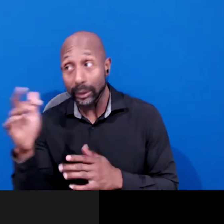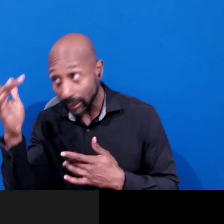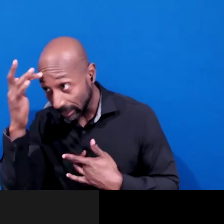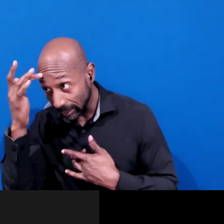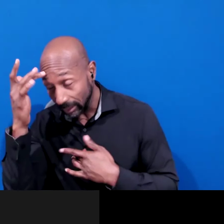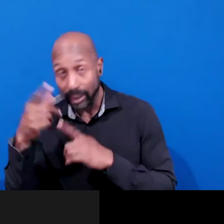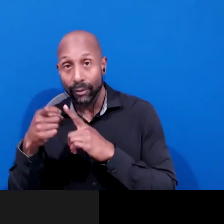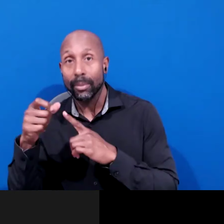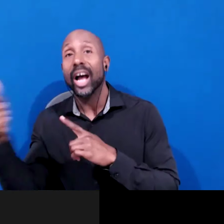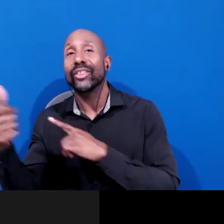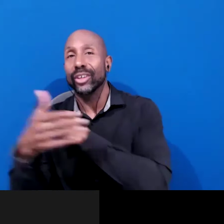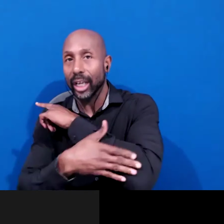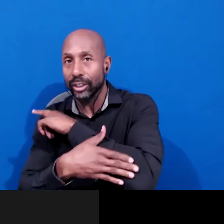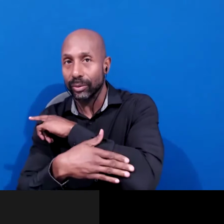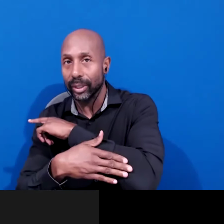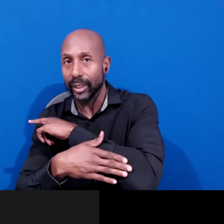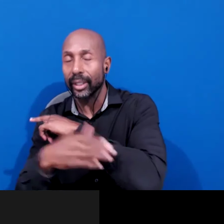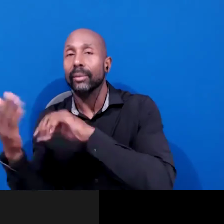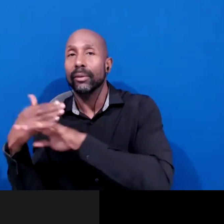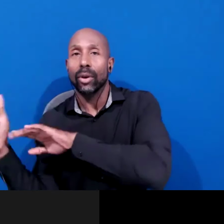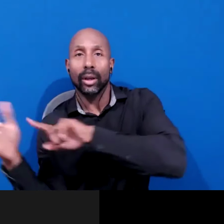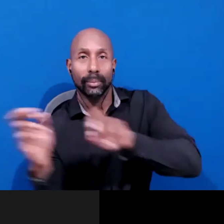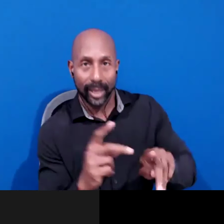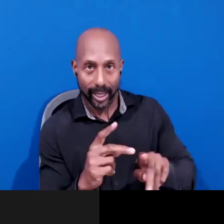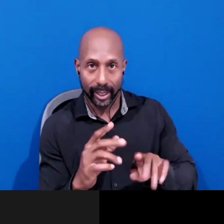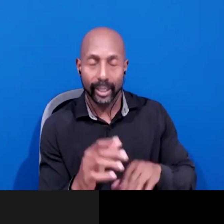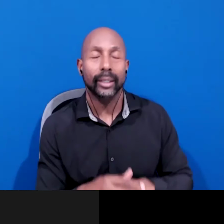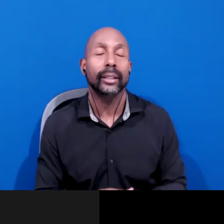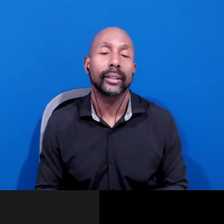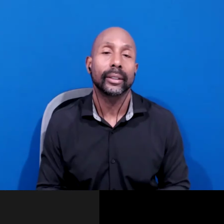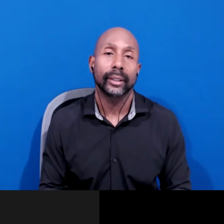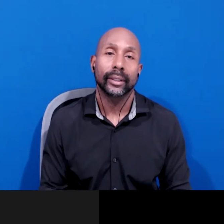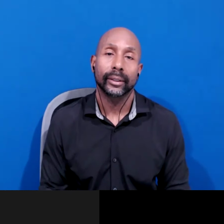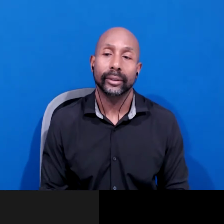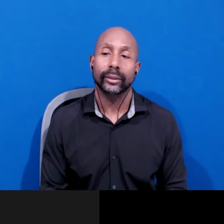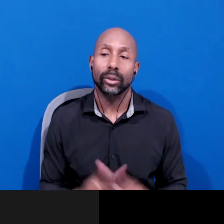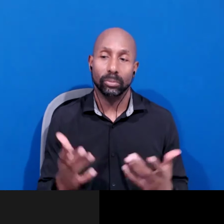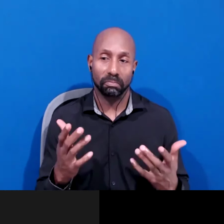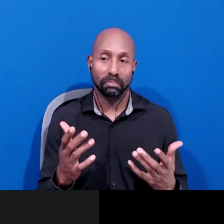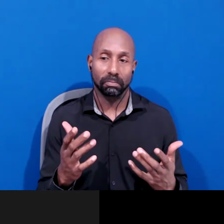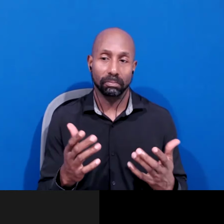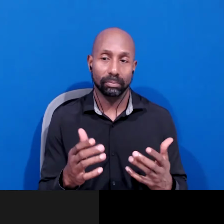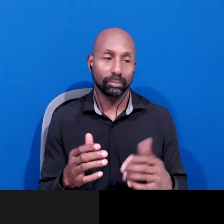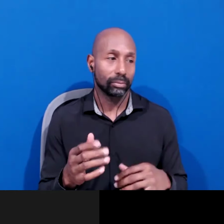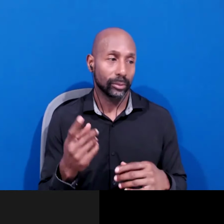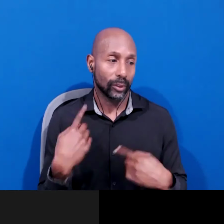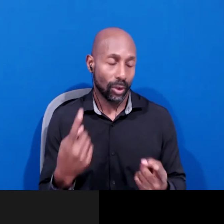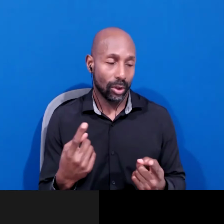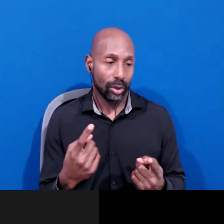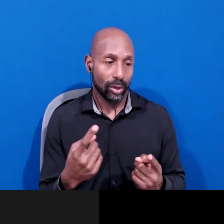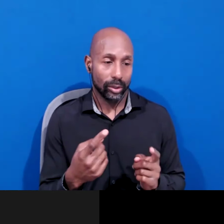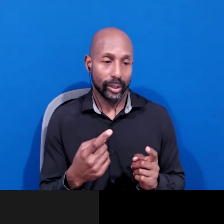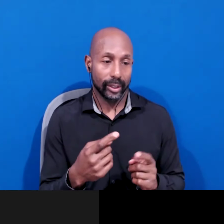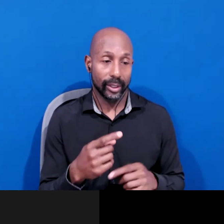So there is, and there, as far as infection goes, there's no person-to-person transmission. And the mosquito, which based